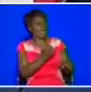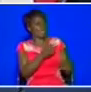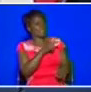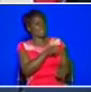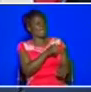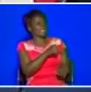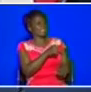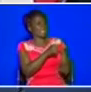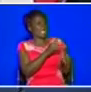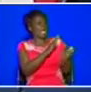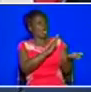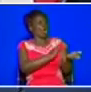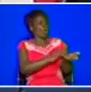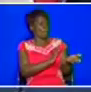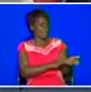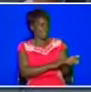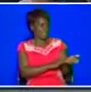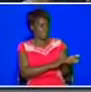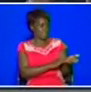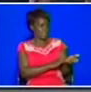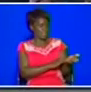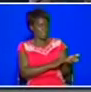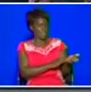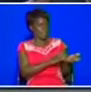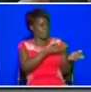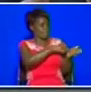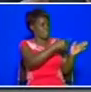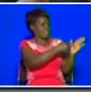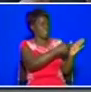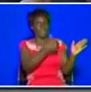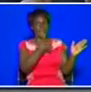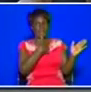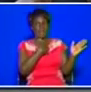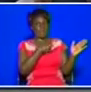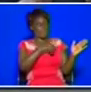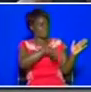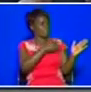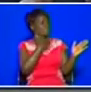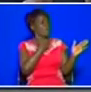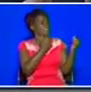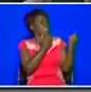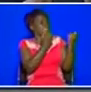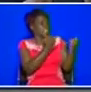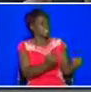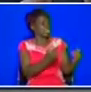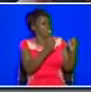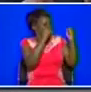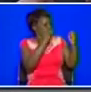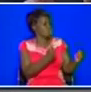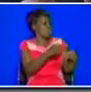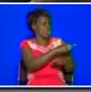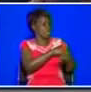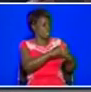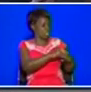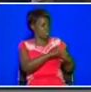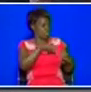is a statement with laden with meaning, because we are saying we need a strong nation is our goal because we are